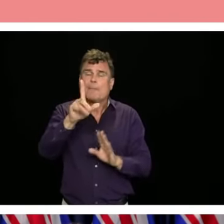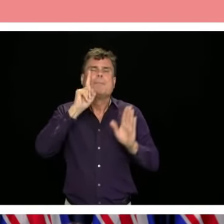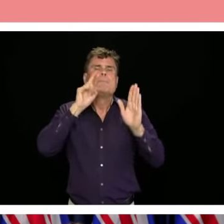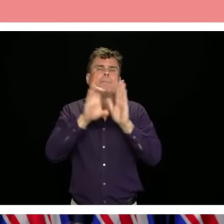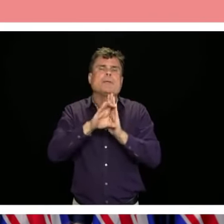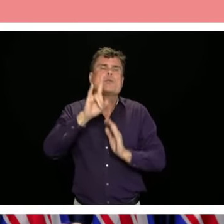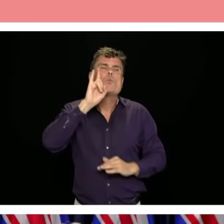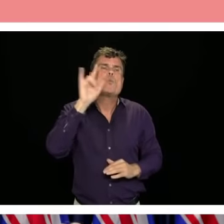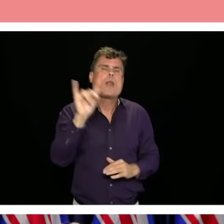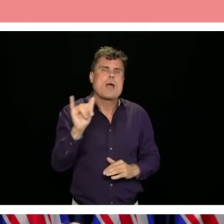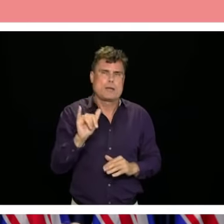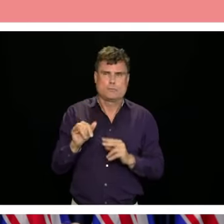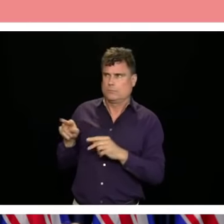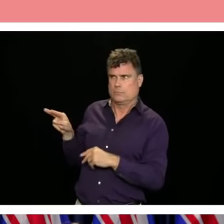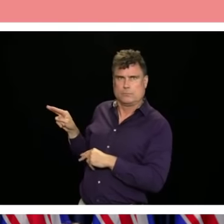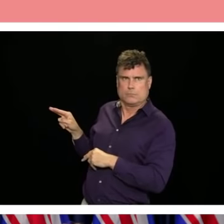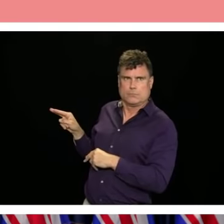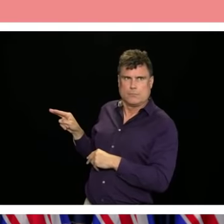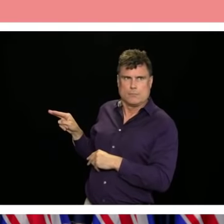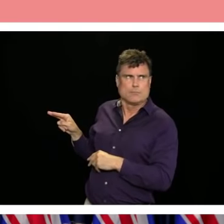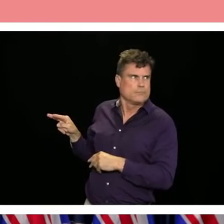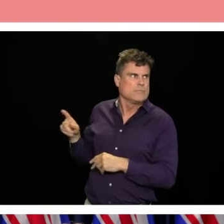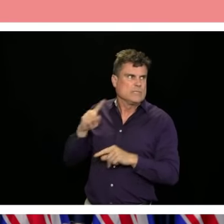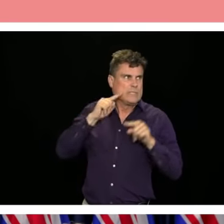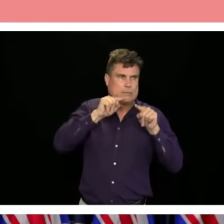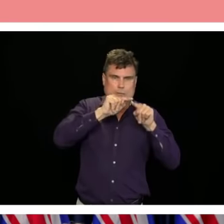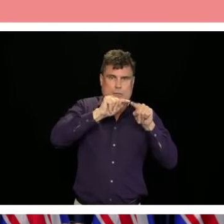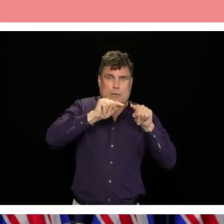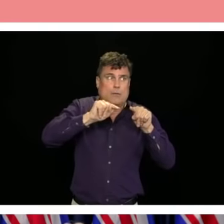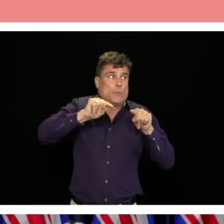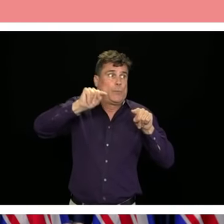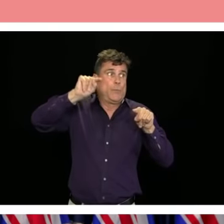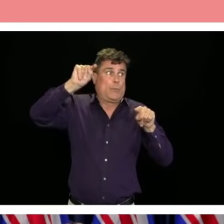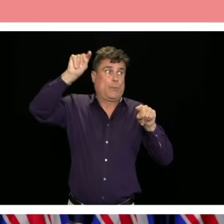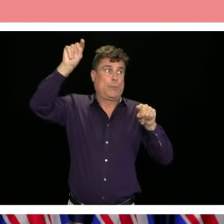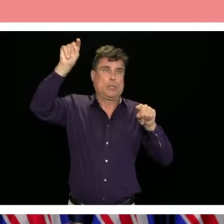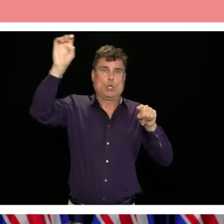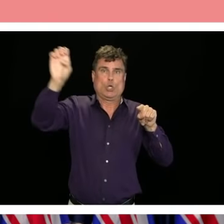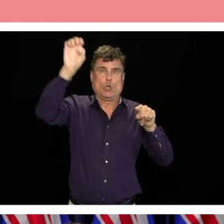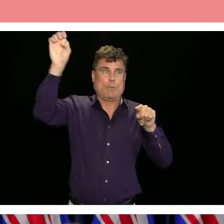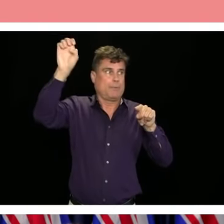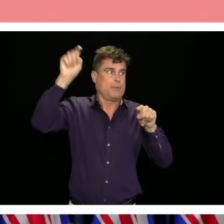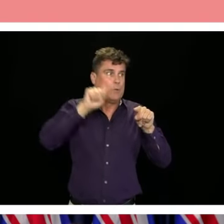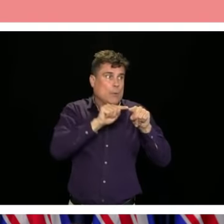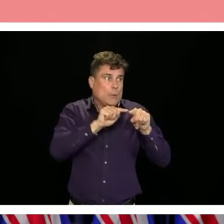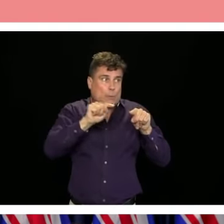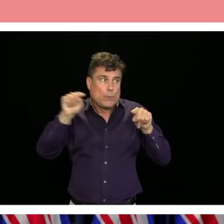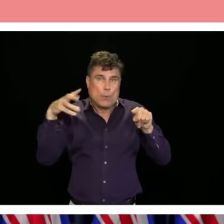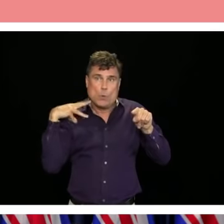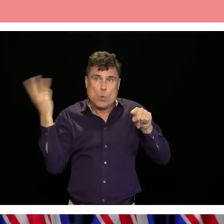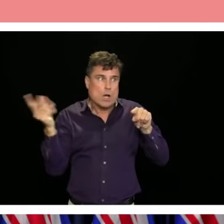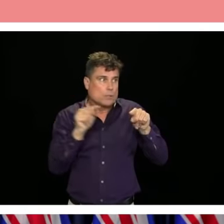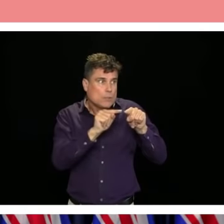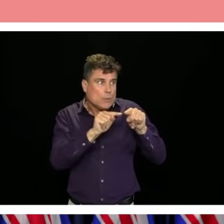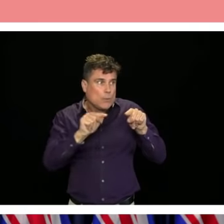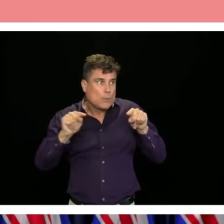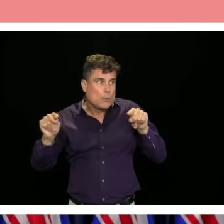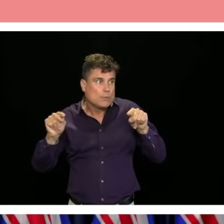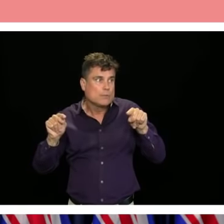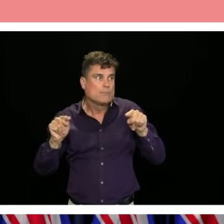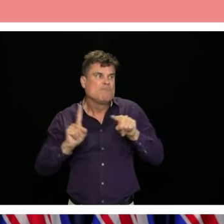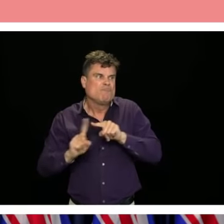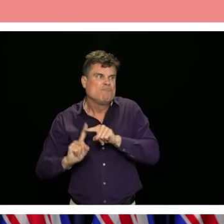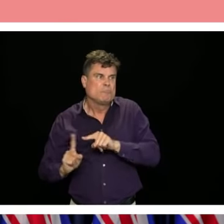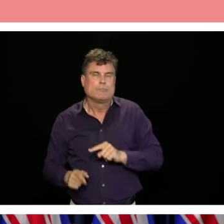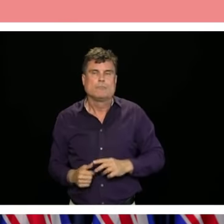will remember, were a lot of what was happening in Washington State very much affected our pandemic here in BC.